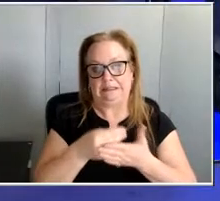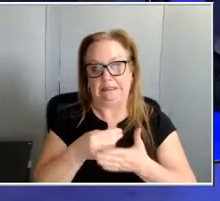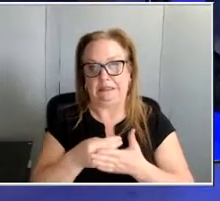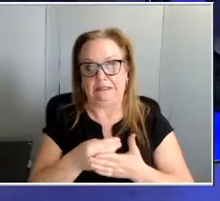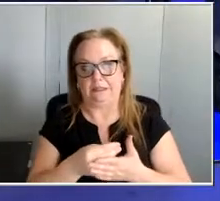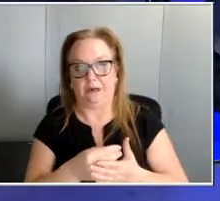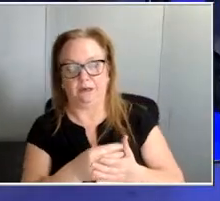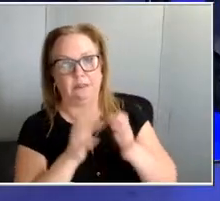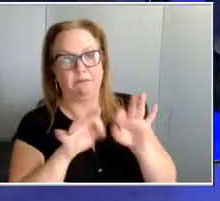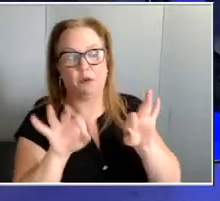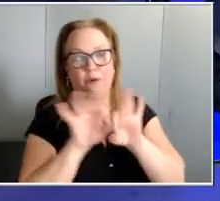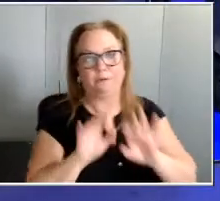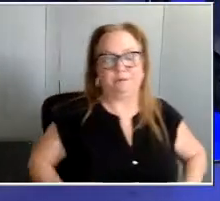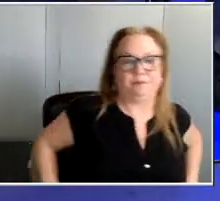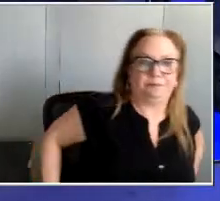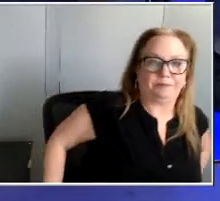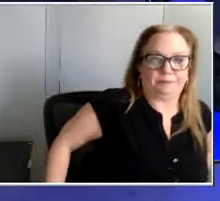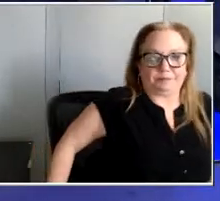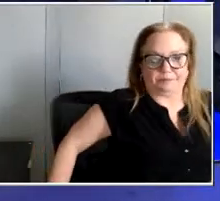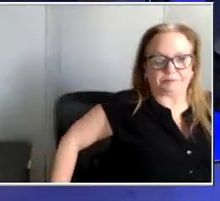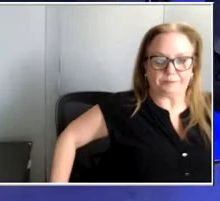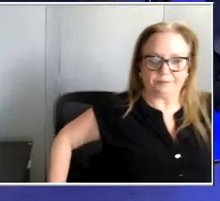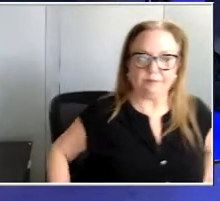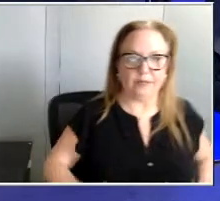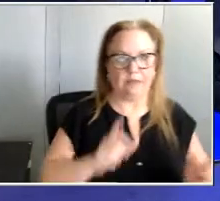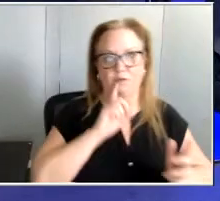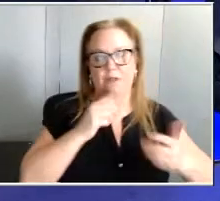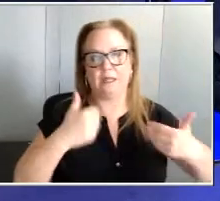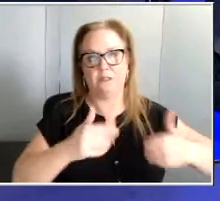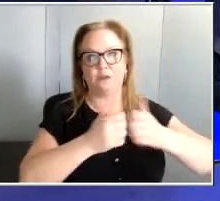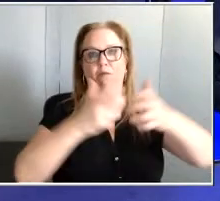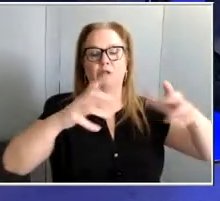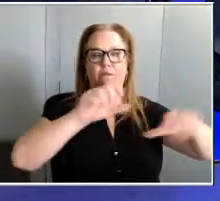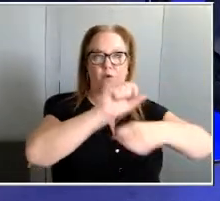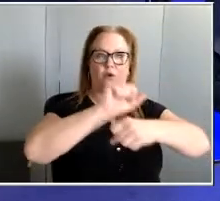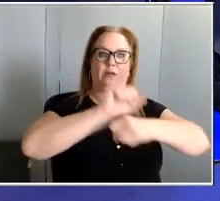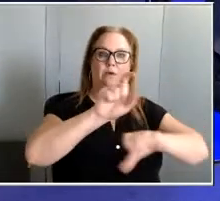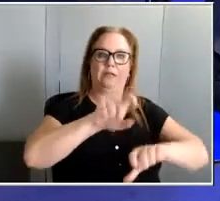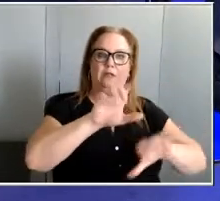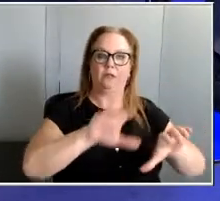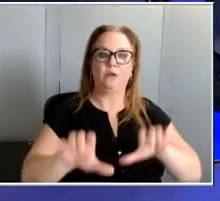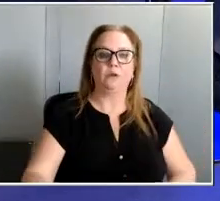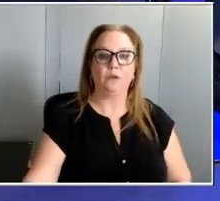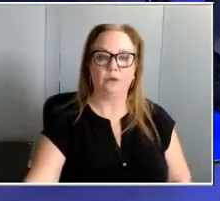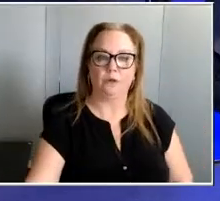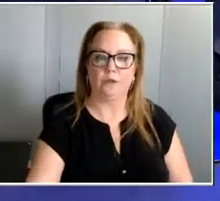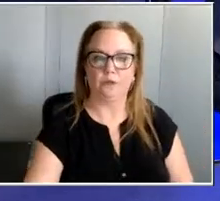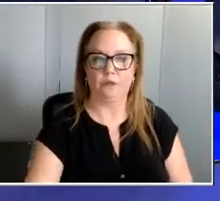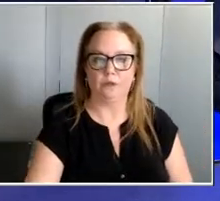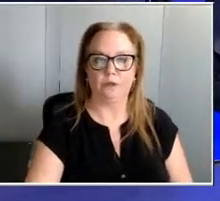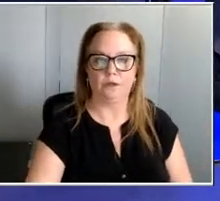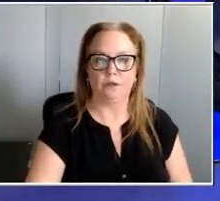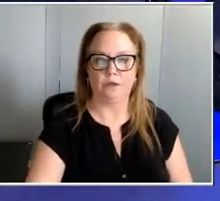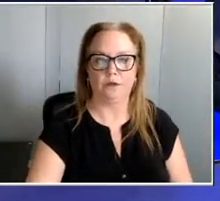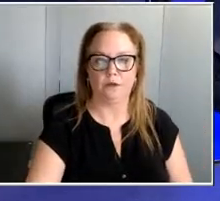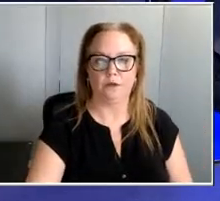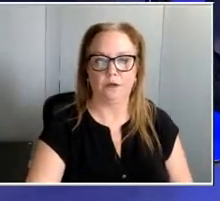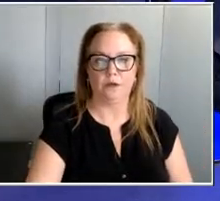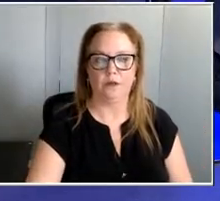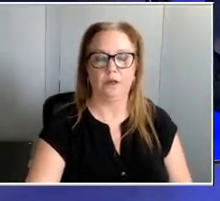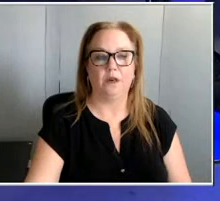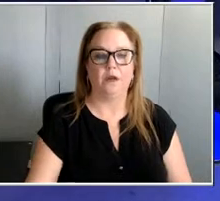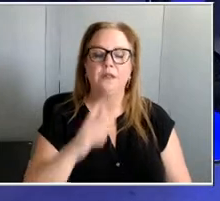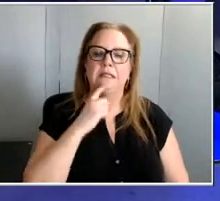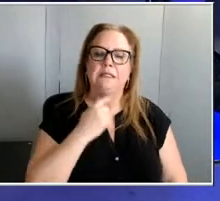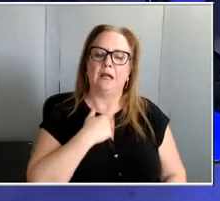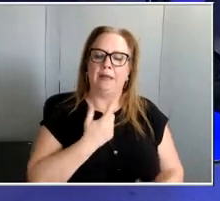They make everything. Yes. And there's so much to be done. One of the challenges I would think, and I'm just making this up, so you guys can beat me up about this. Do you have a